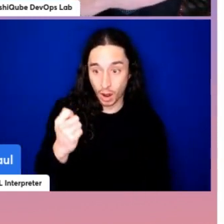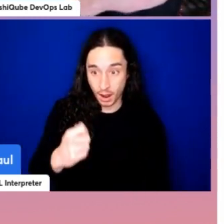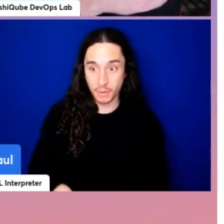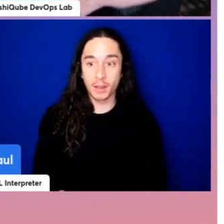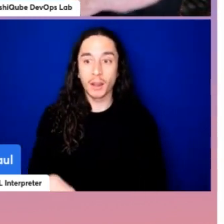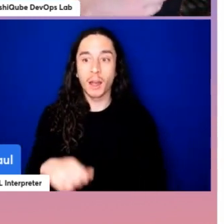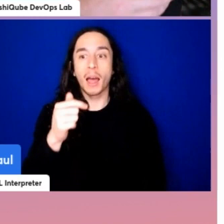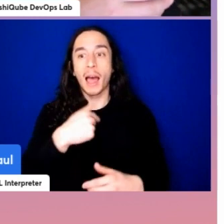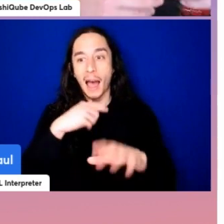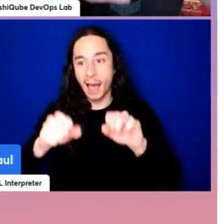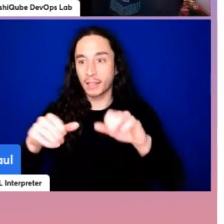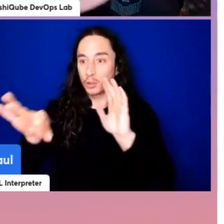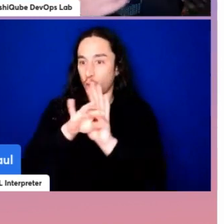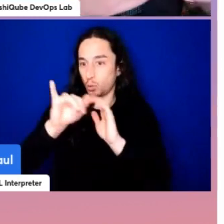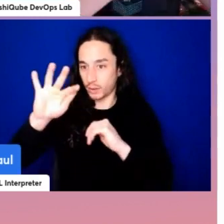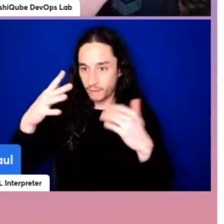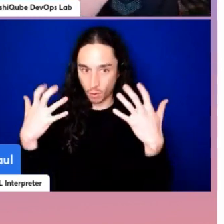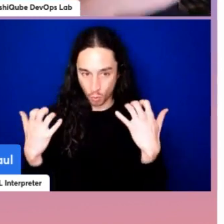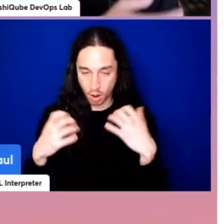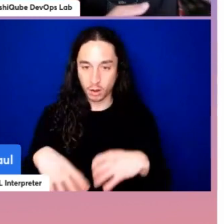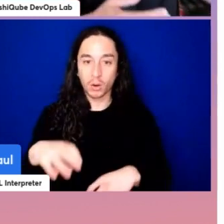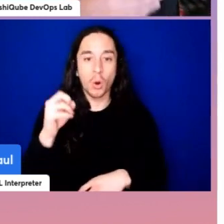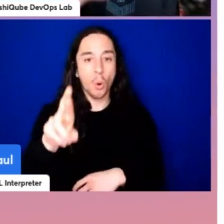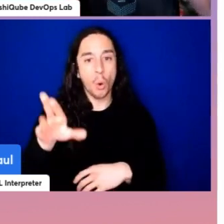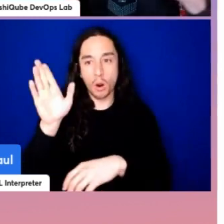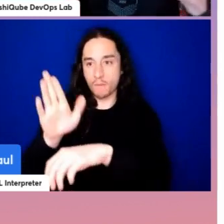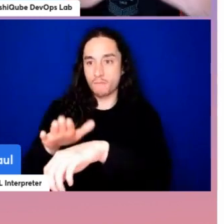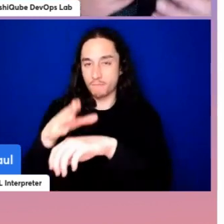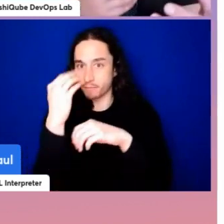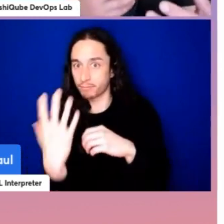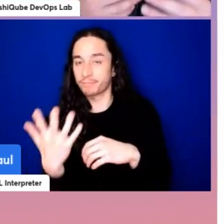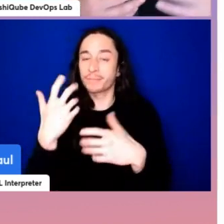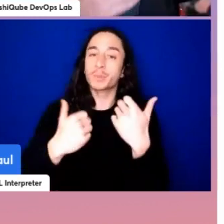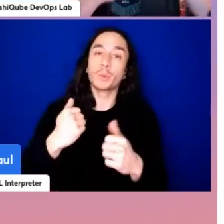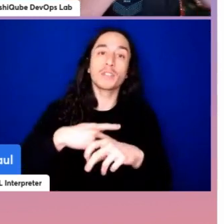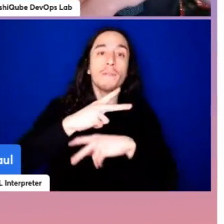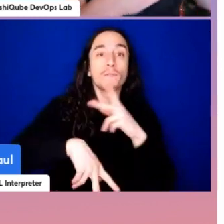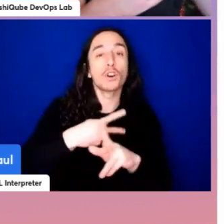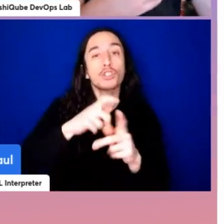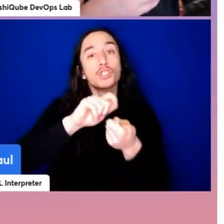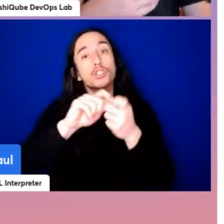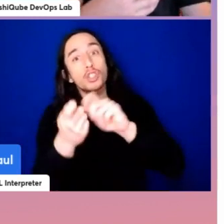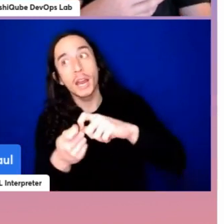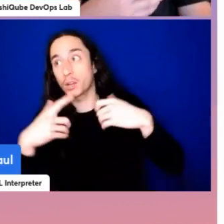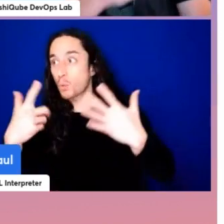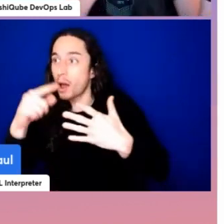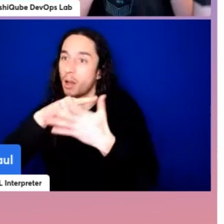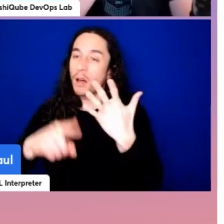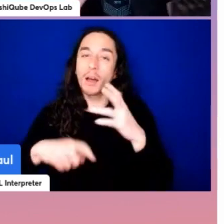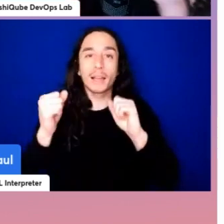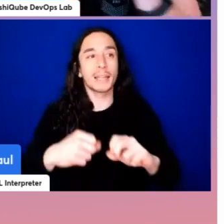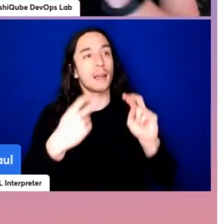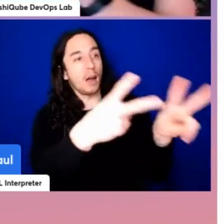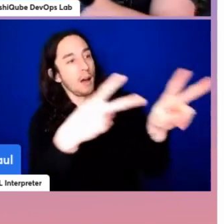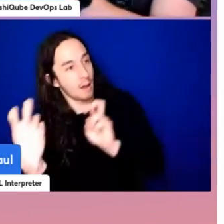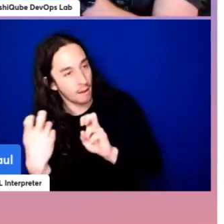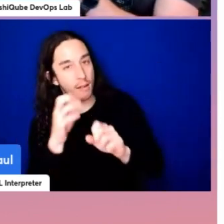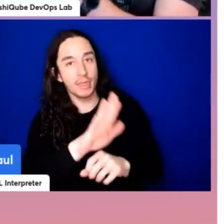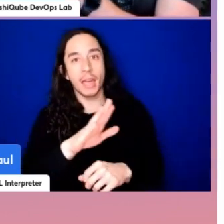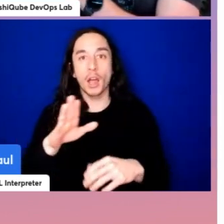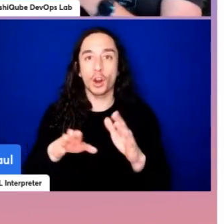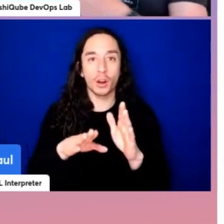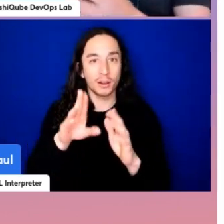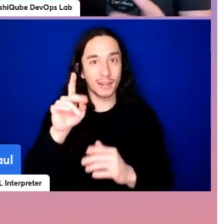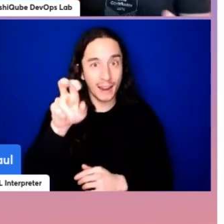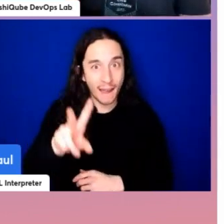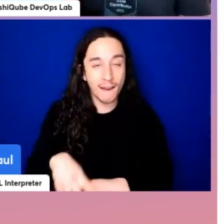to update, right? Or you can notify them what are the changes from version to version, and they can pull this into their dev staging, and out it